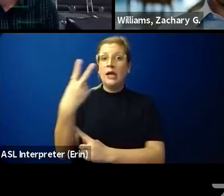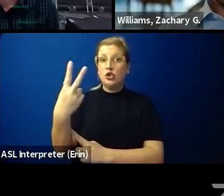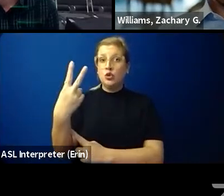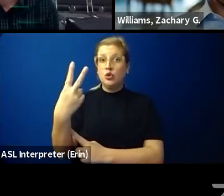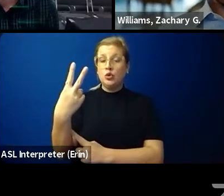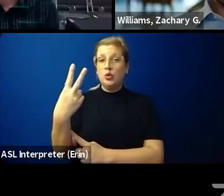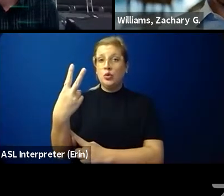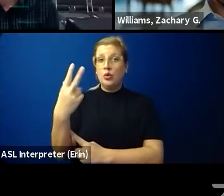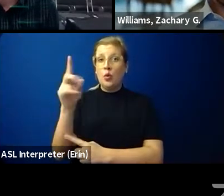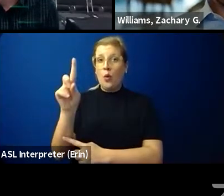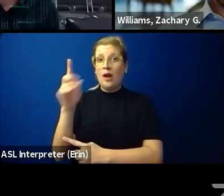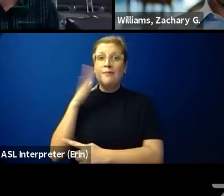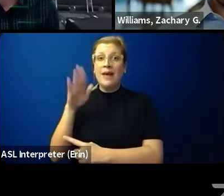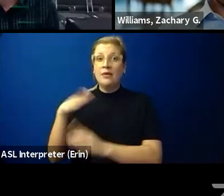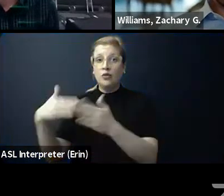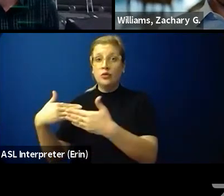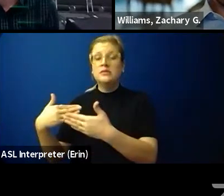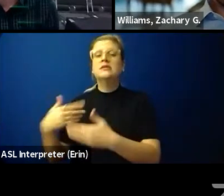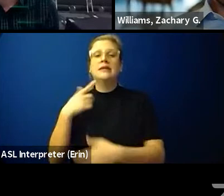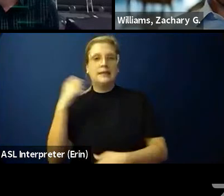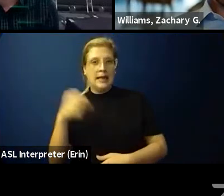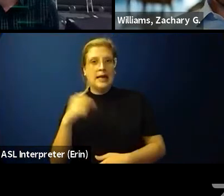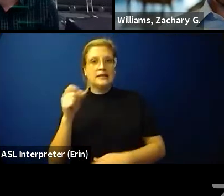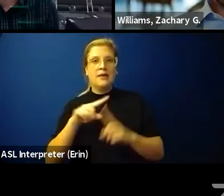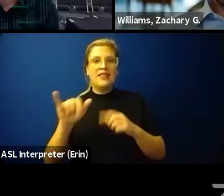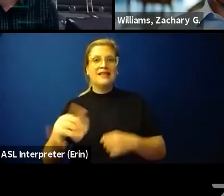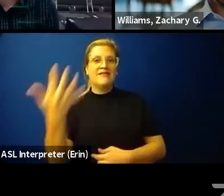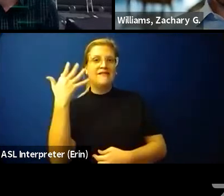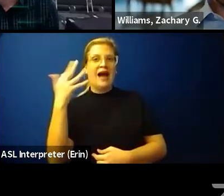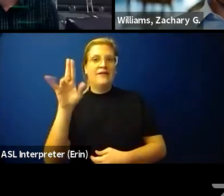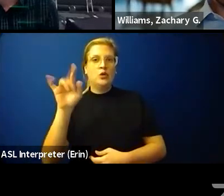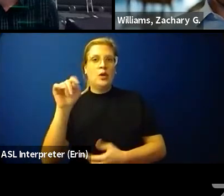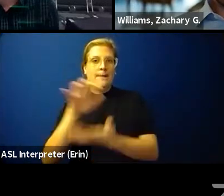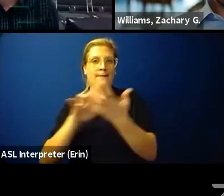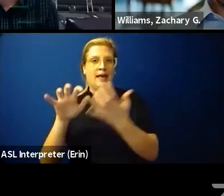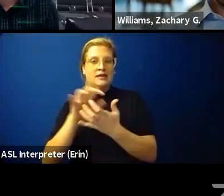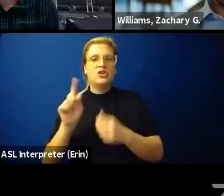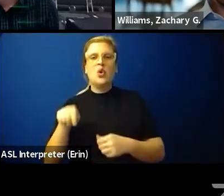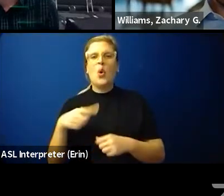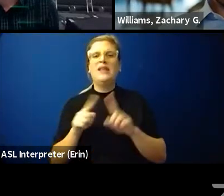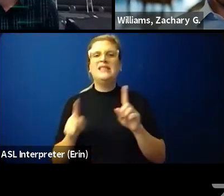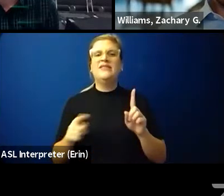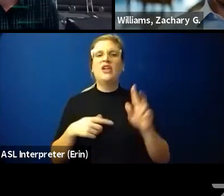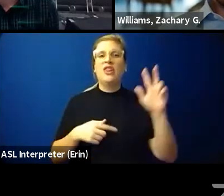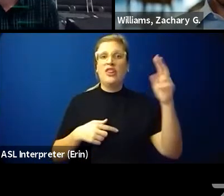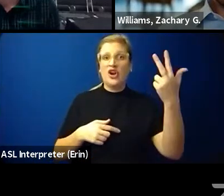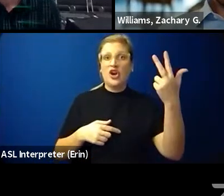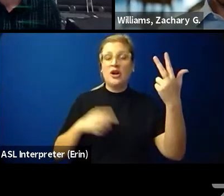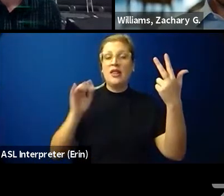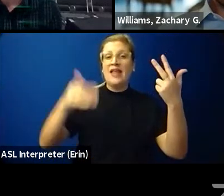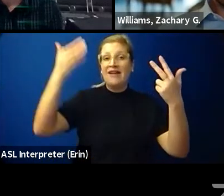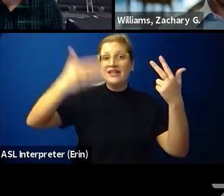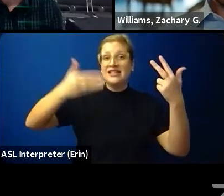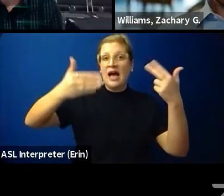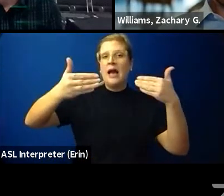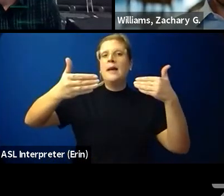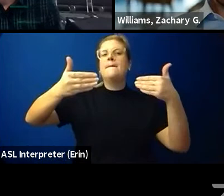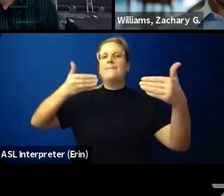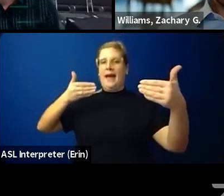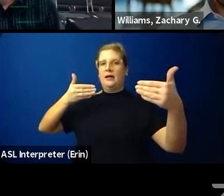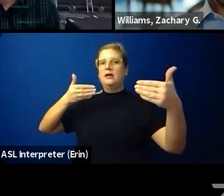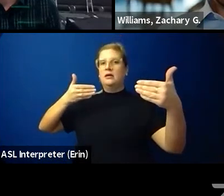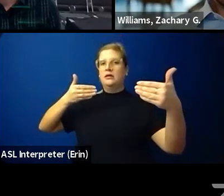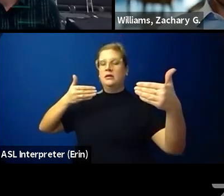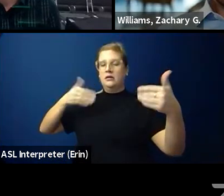it's the same. The only difference, that's the 5-unit mix. The only difference is on the 3rd floor, we just pulled the front facade back 3 feet. And